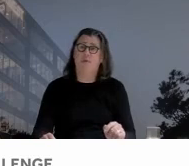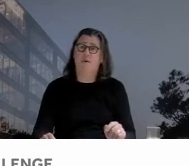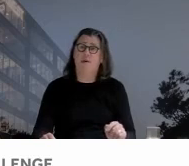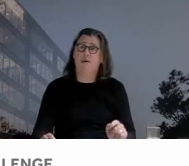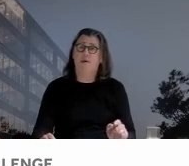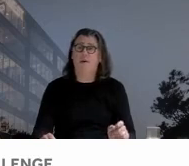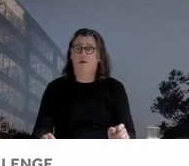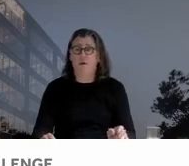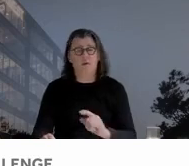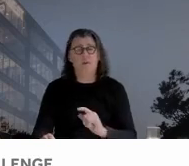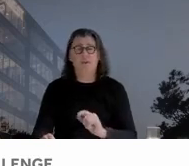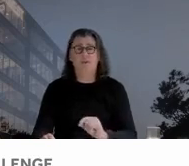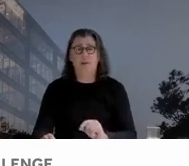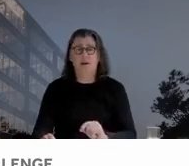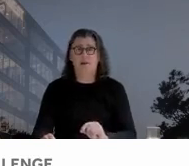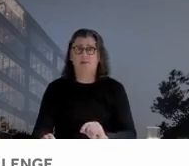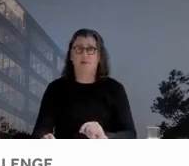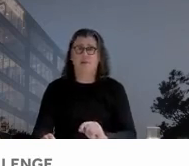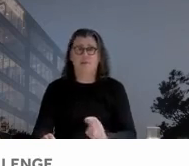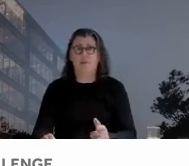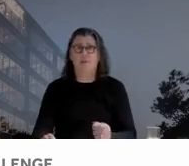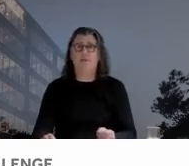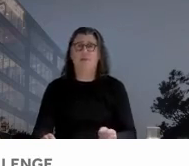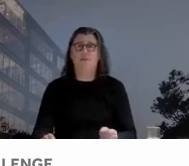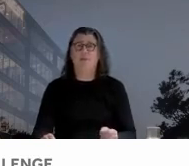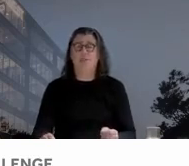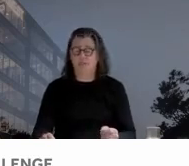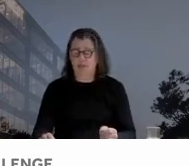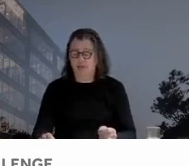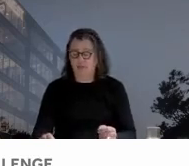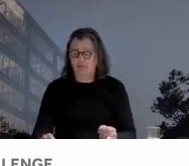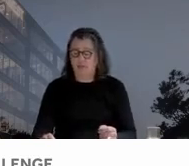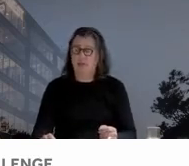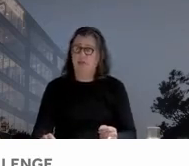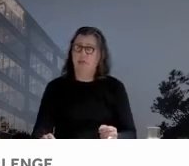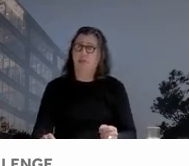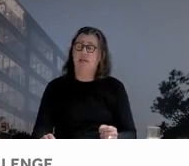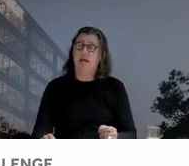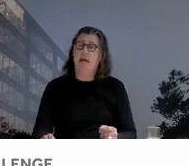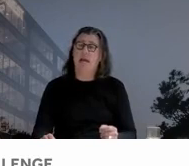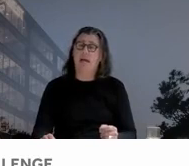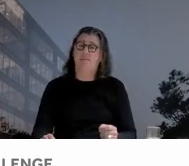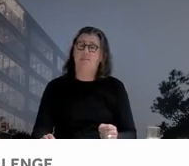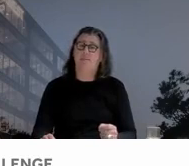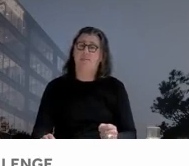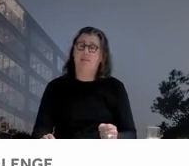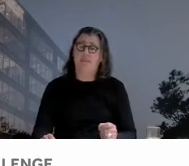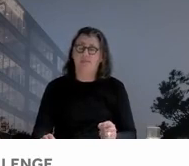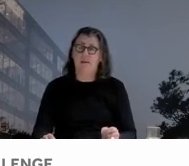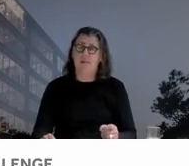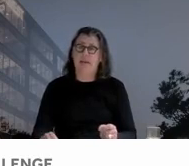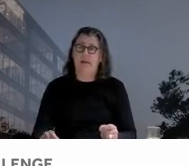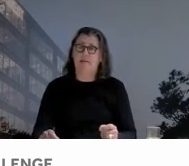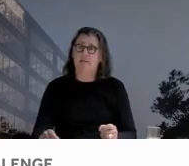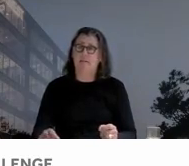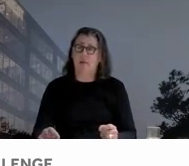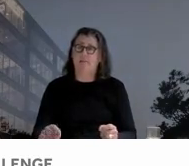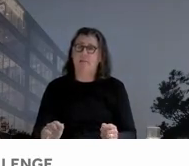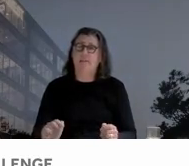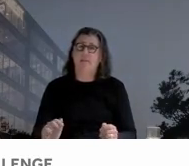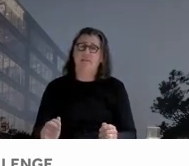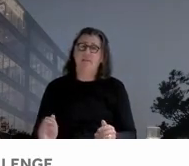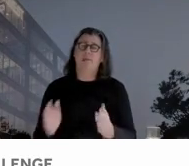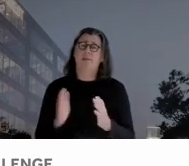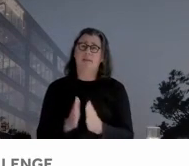going for all 20 imperatives or full Living Building Challenge certification. It's a very big ask,